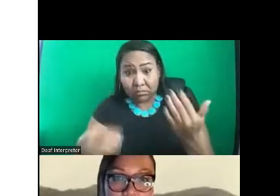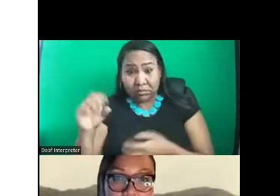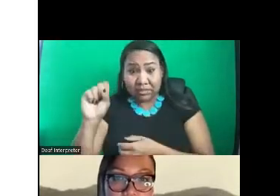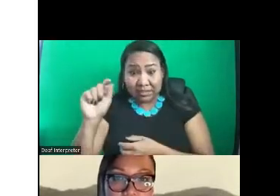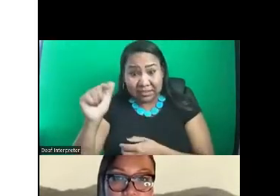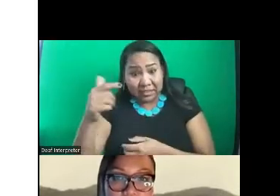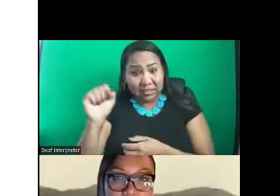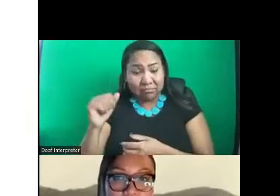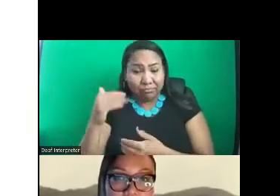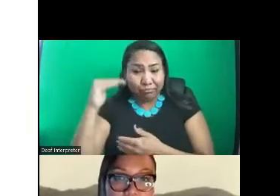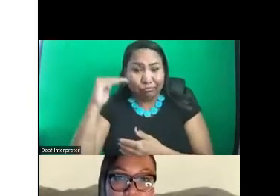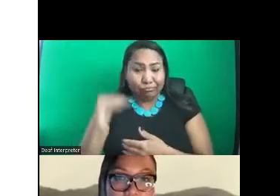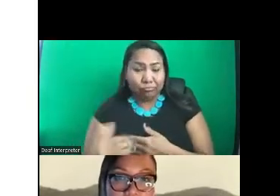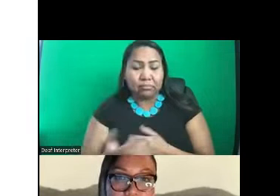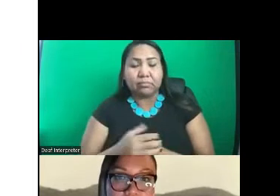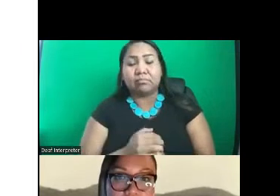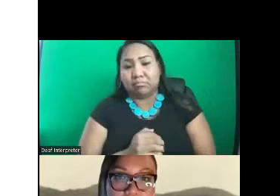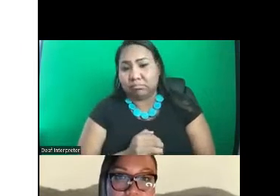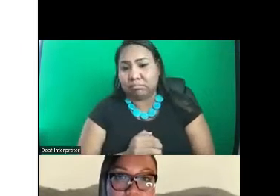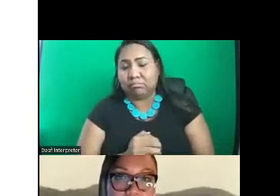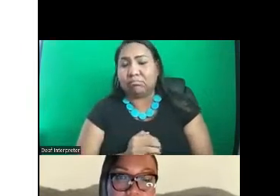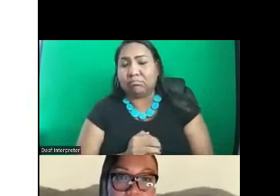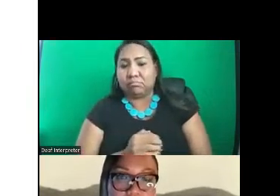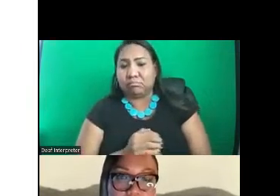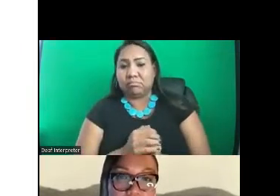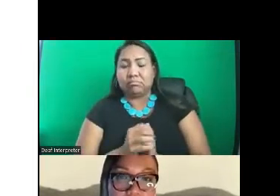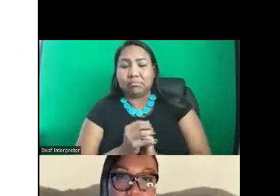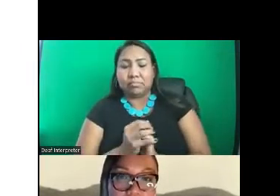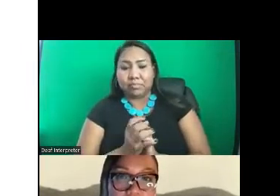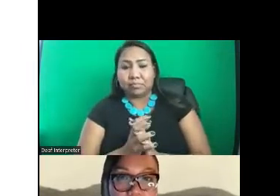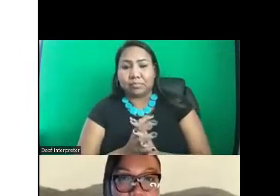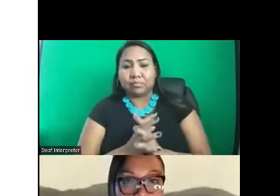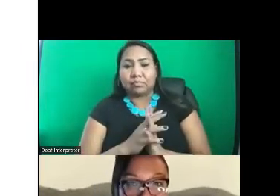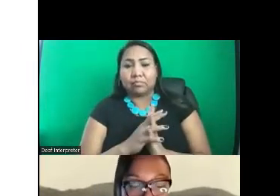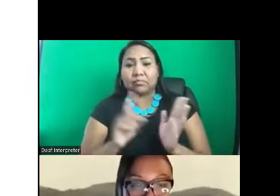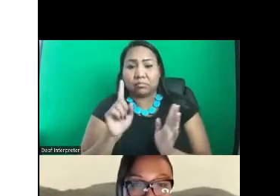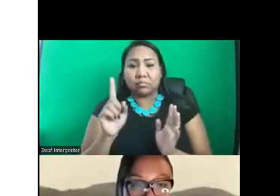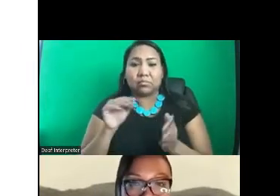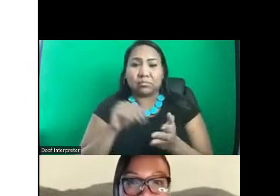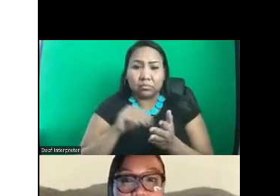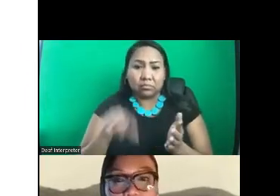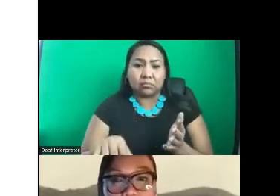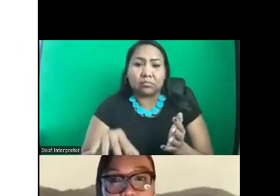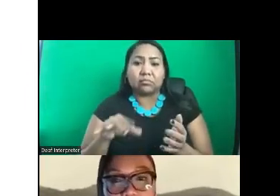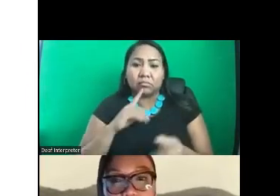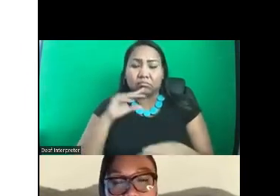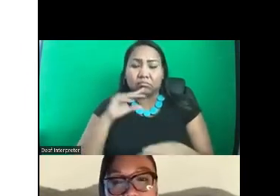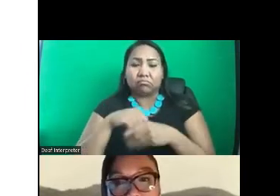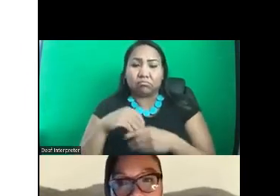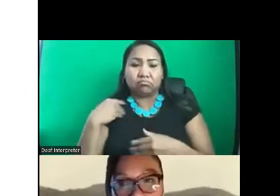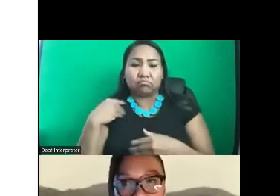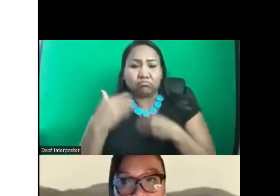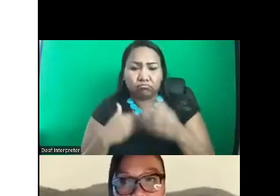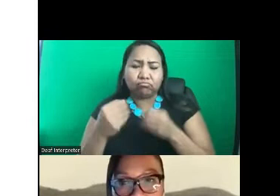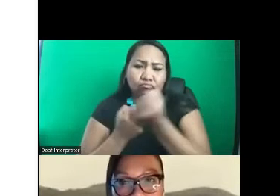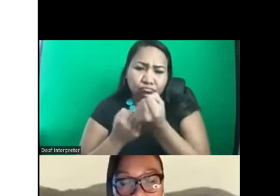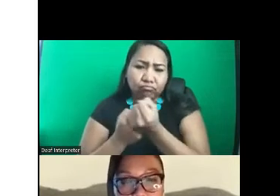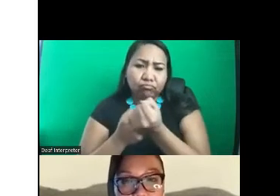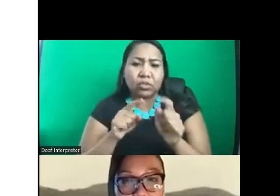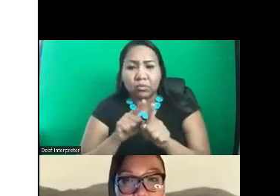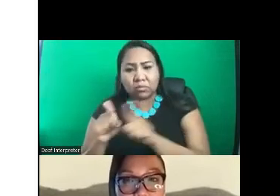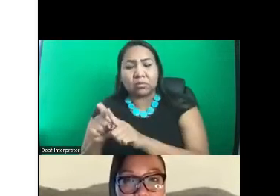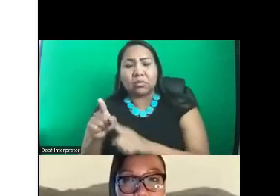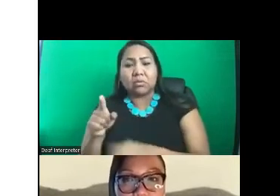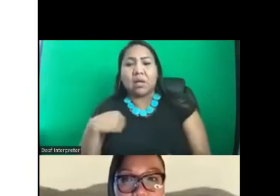program and where the student currently is in the process. We could also call this mindfulness.